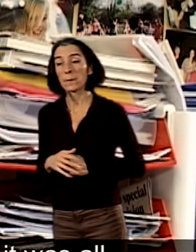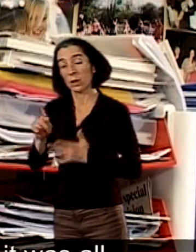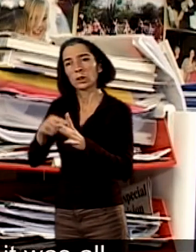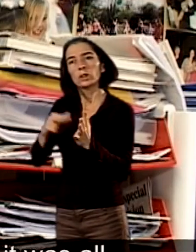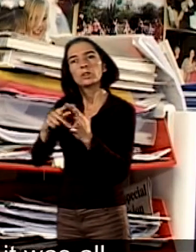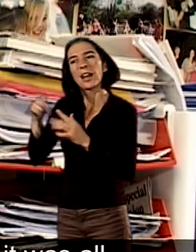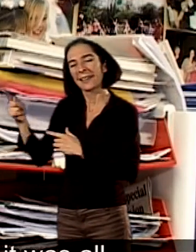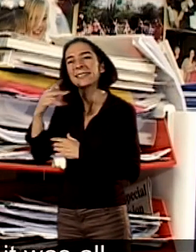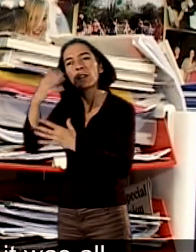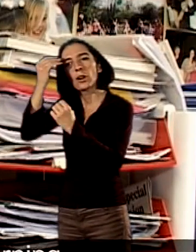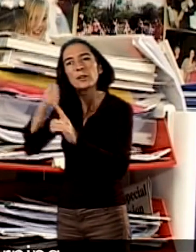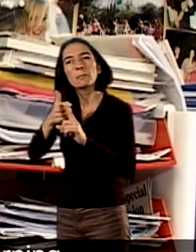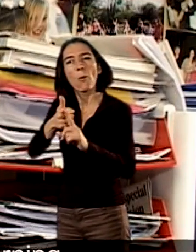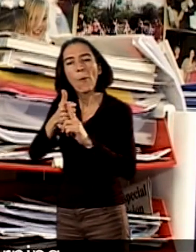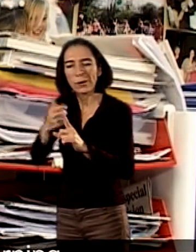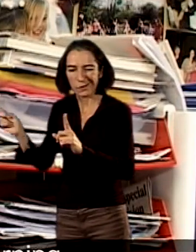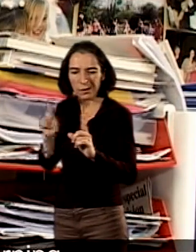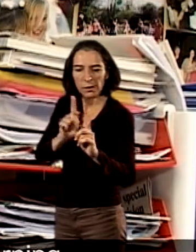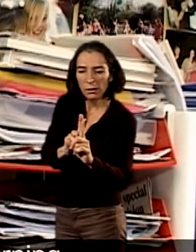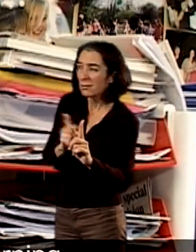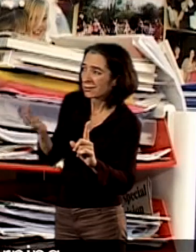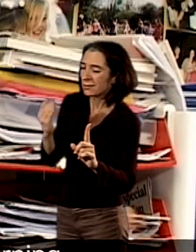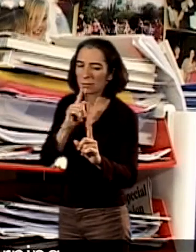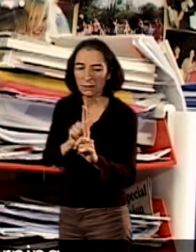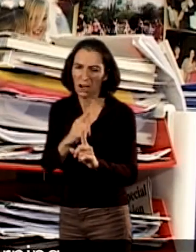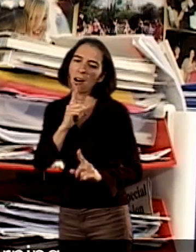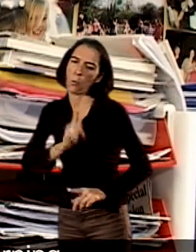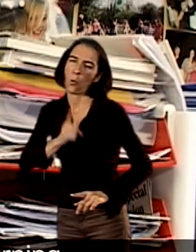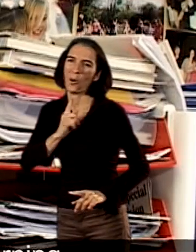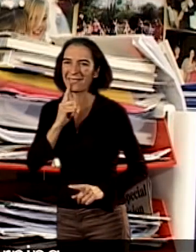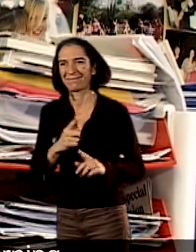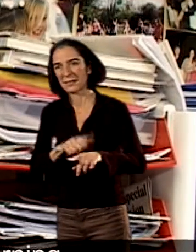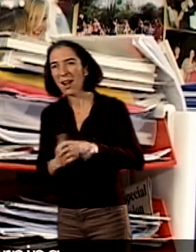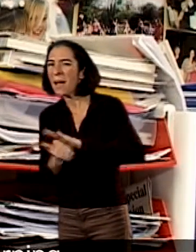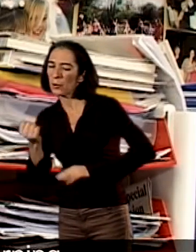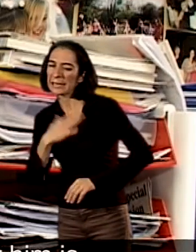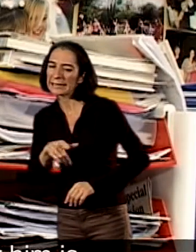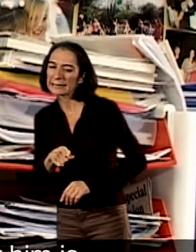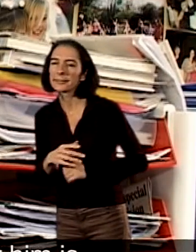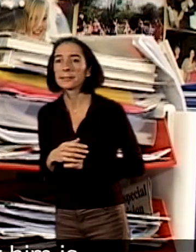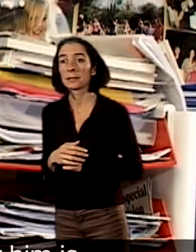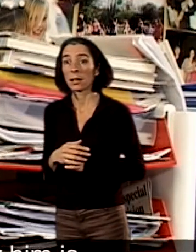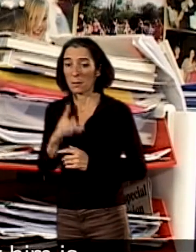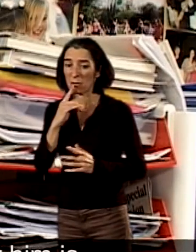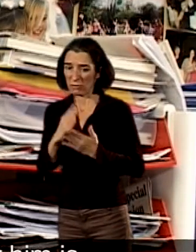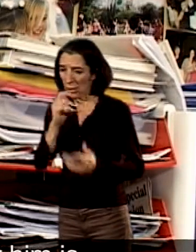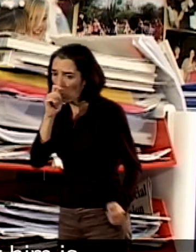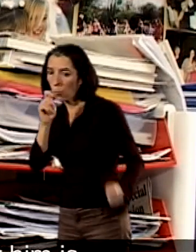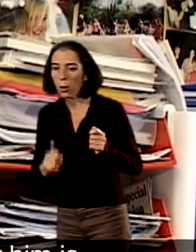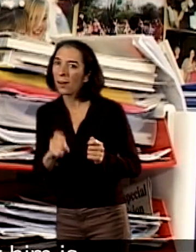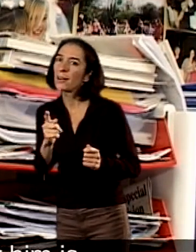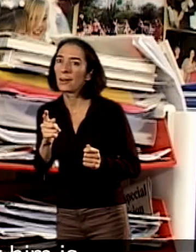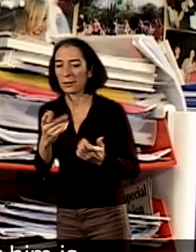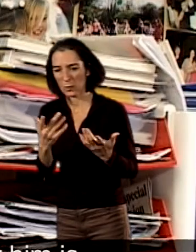his LSA would often be on call, so we have a warning system. He would have time out. One of the biggest turning points for him is for